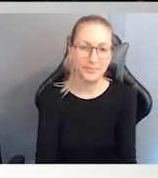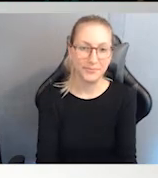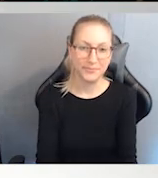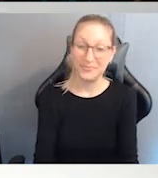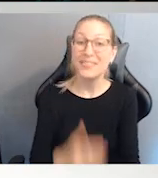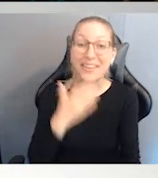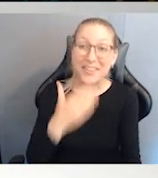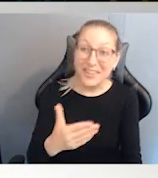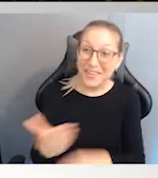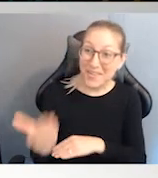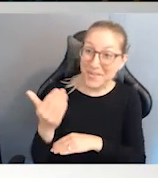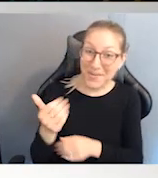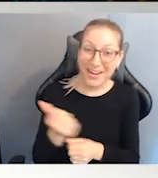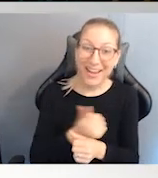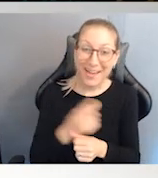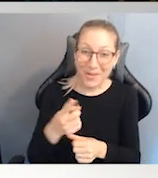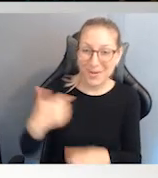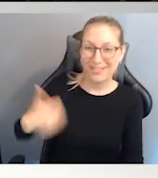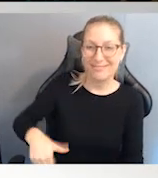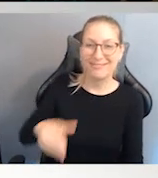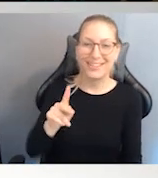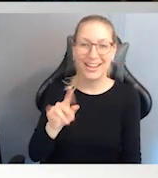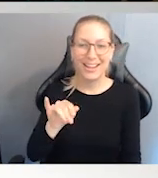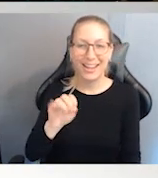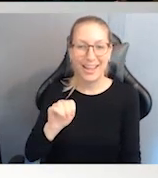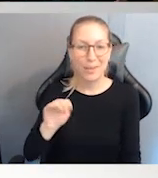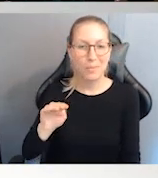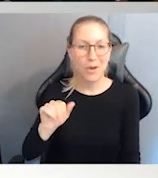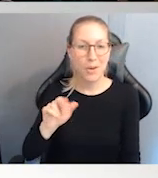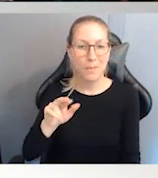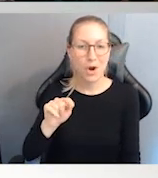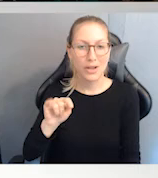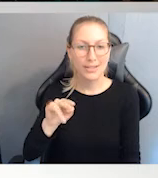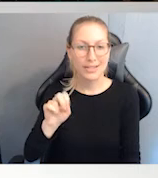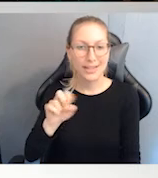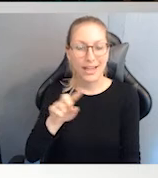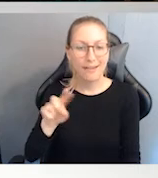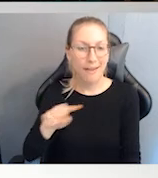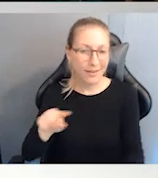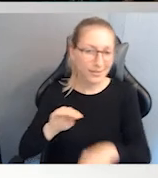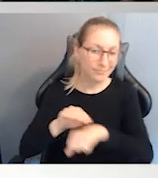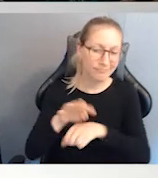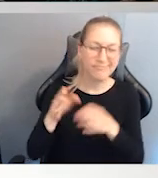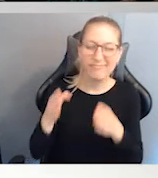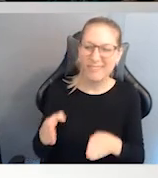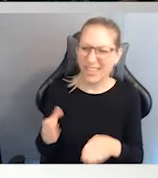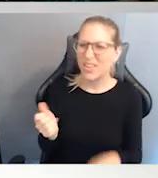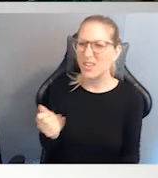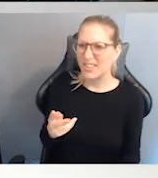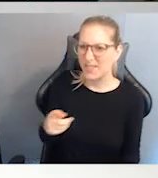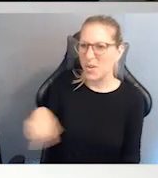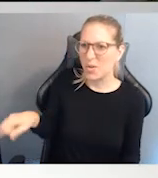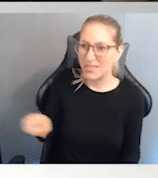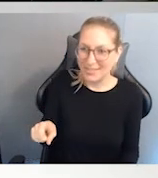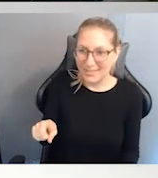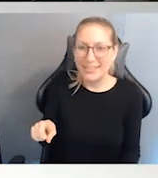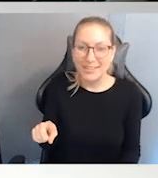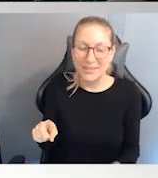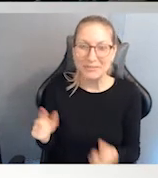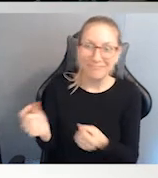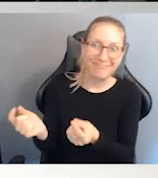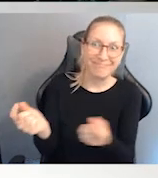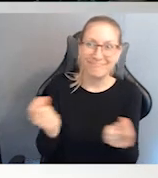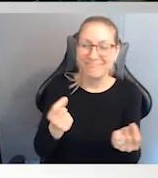Good morning, everyone. I am Kim Martinez. I am the advisor. We have a couple of advisors here that are out doing what they need to